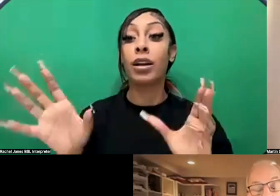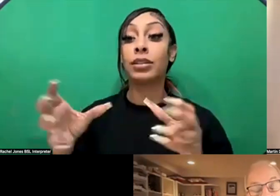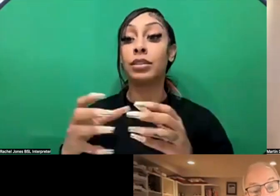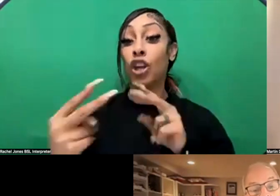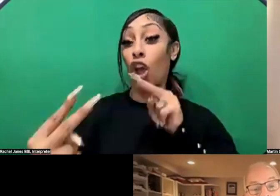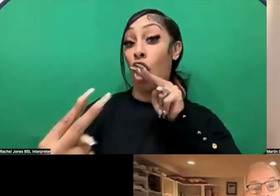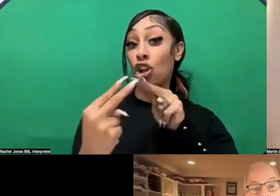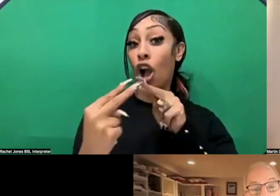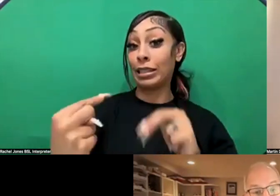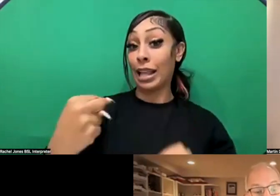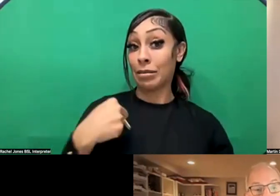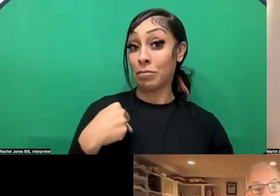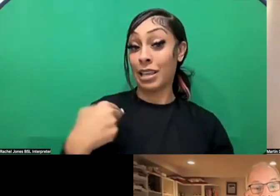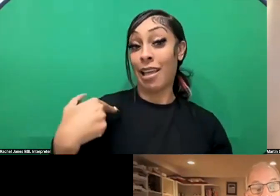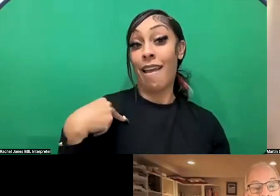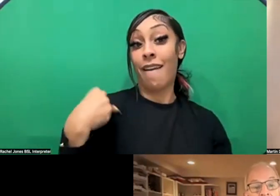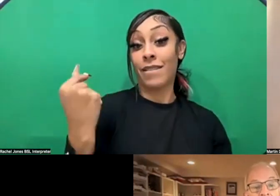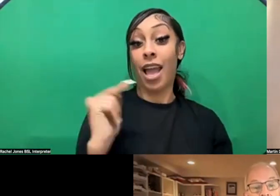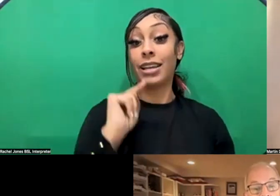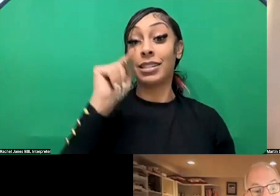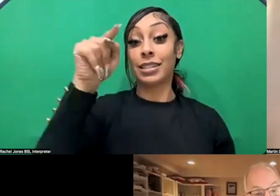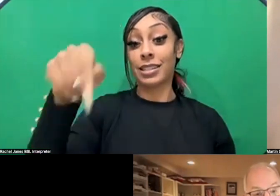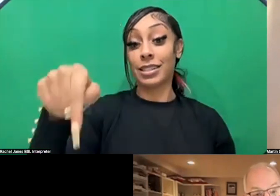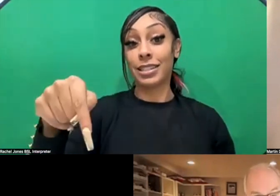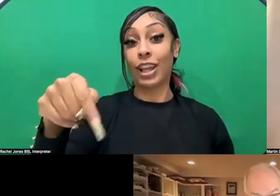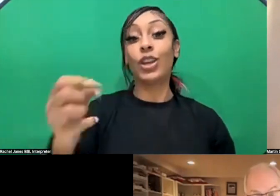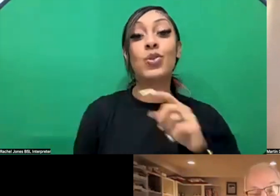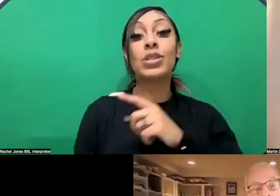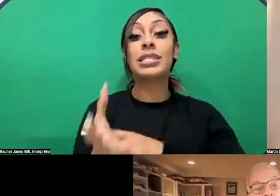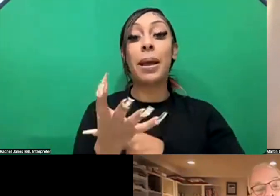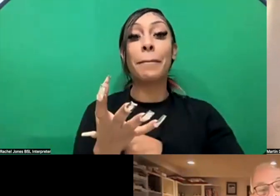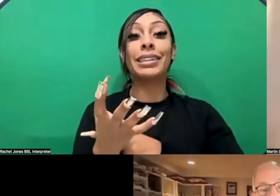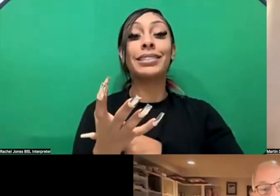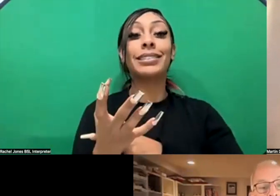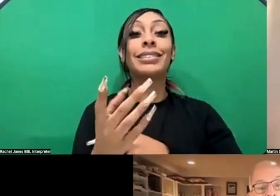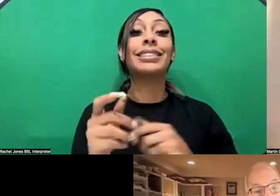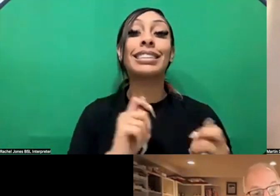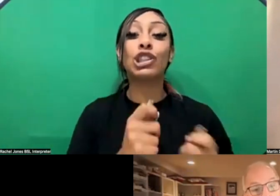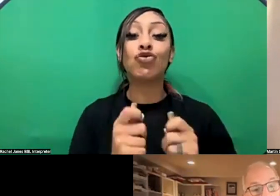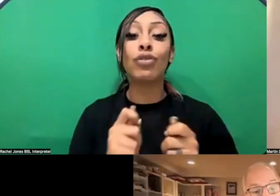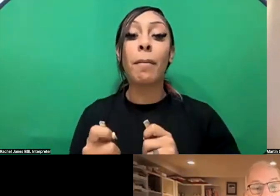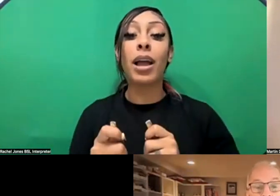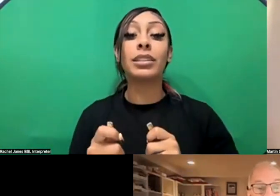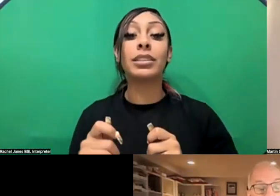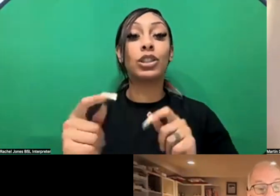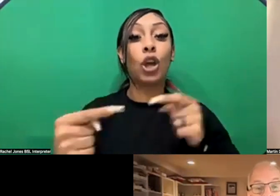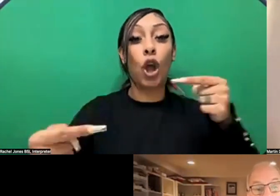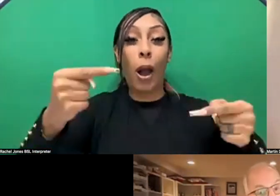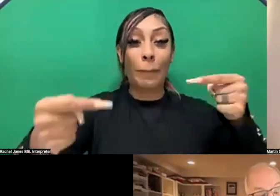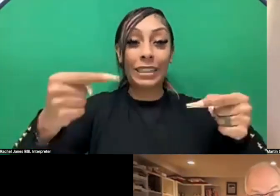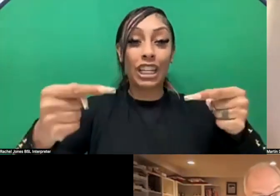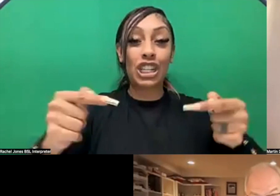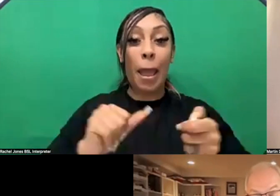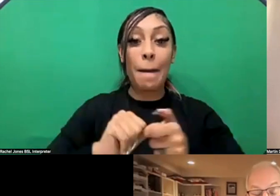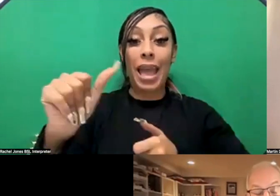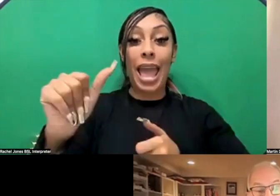me and invited me to submit an instrument for their annual competition for the best playable instrument,